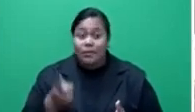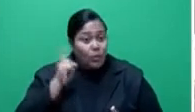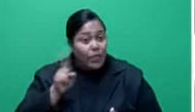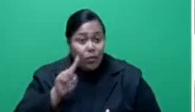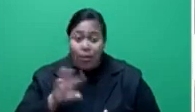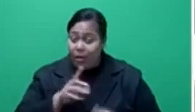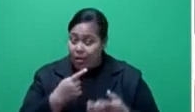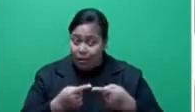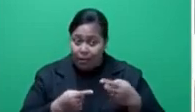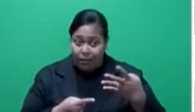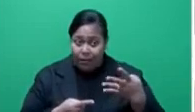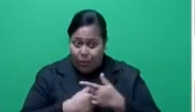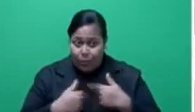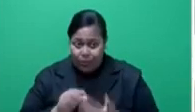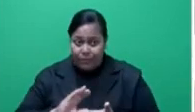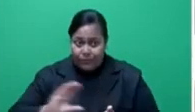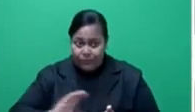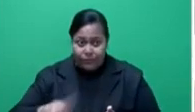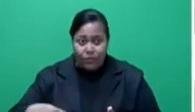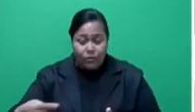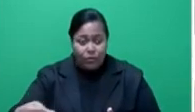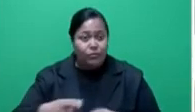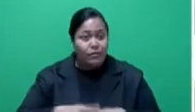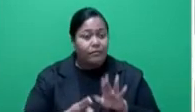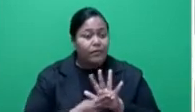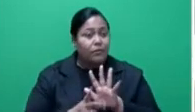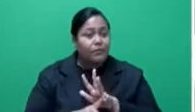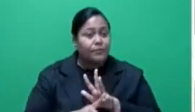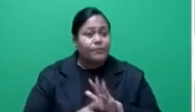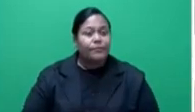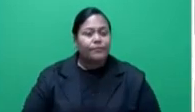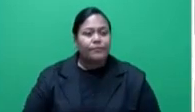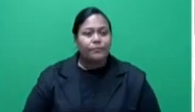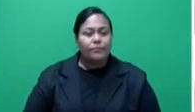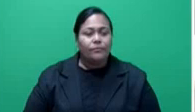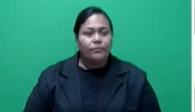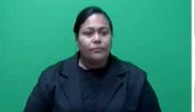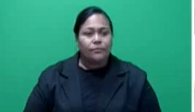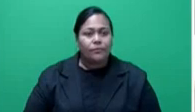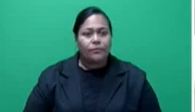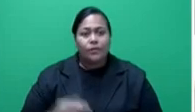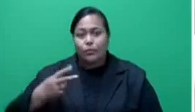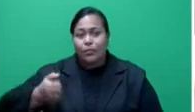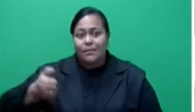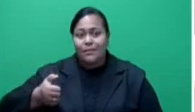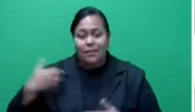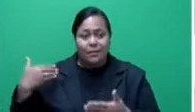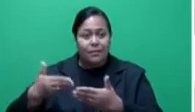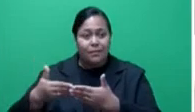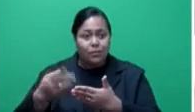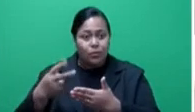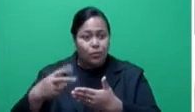else, every other funding that's been provided to FNU, sir. Overall, Mr. Speaker, sir, since 2016 to